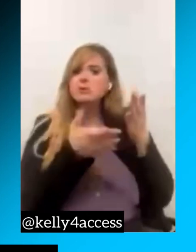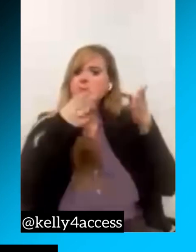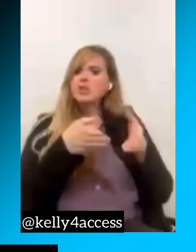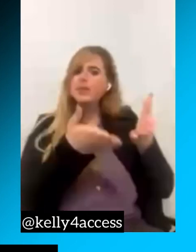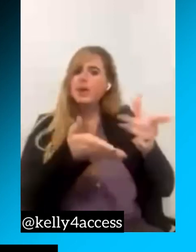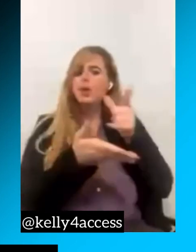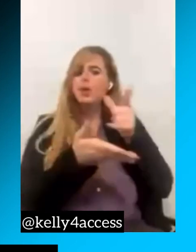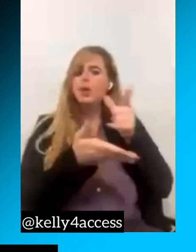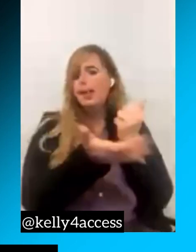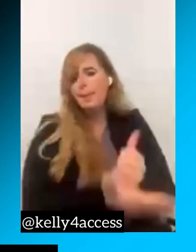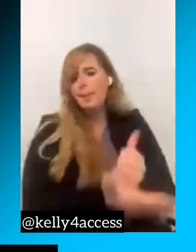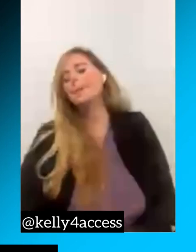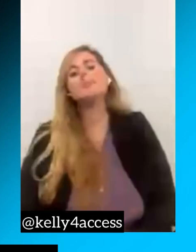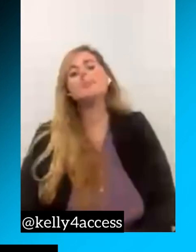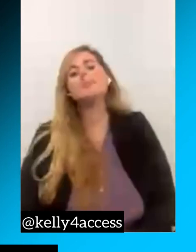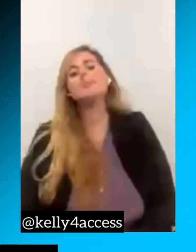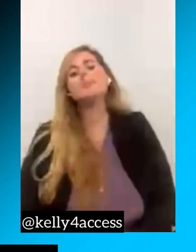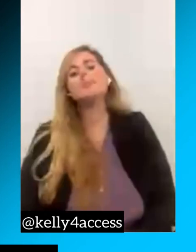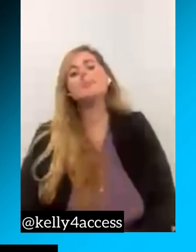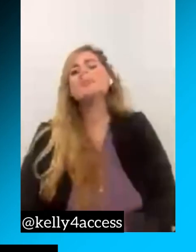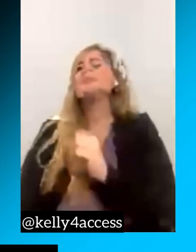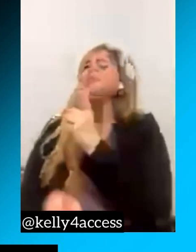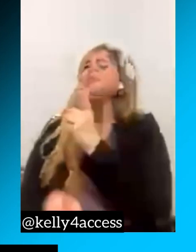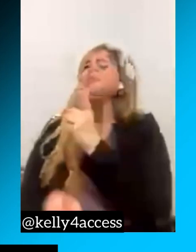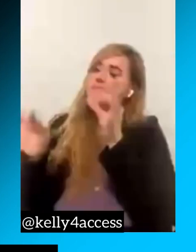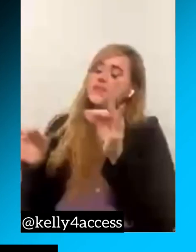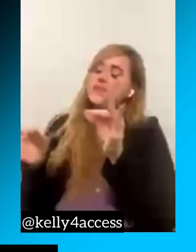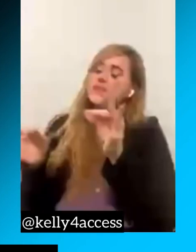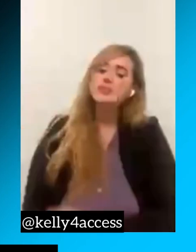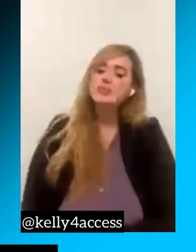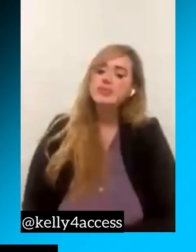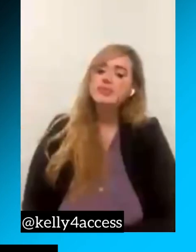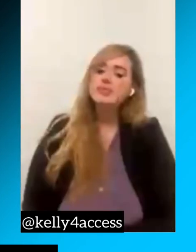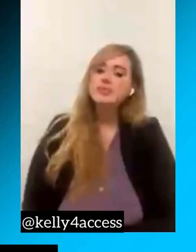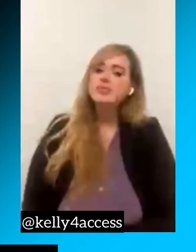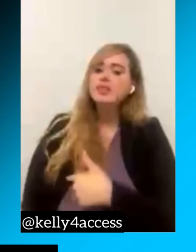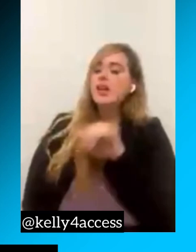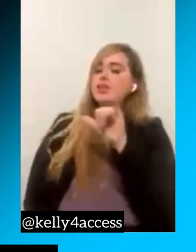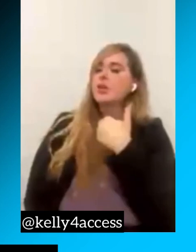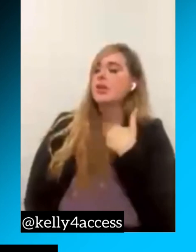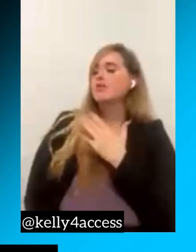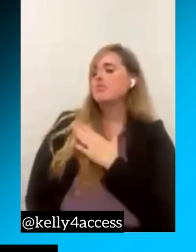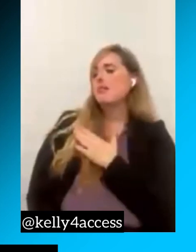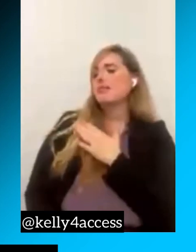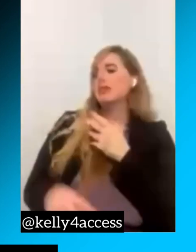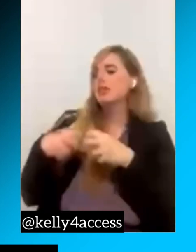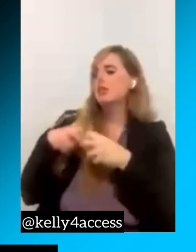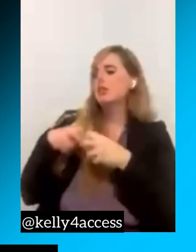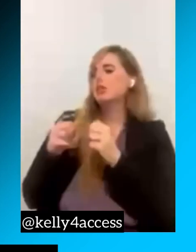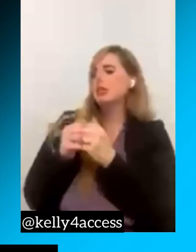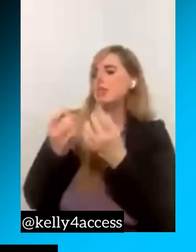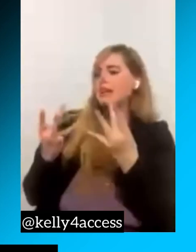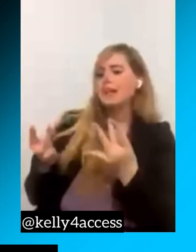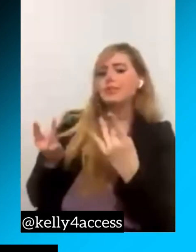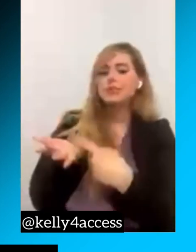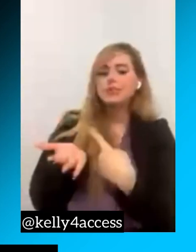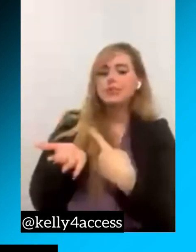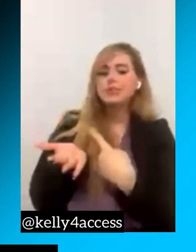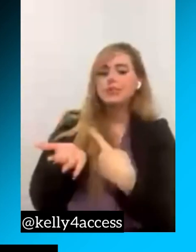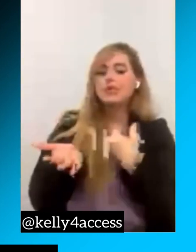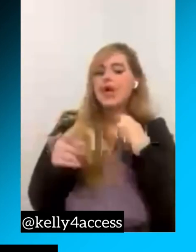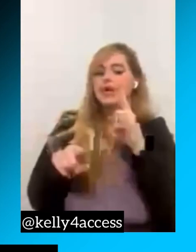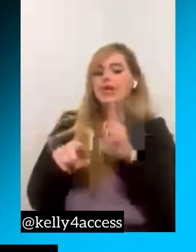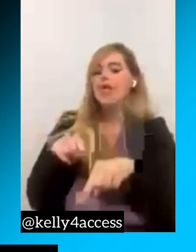help. Yeah. I also have my issues with meditation every now and then. Like, I just can't go